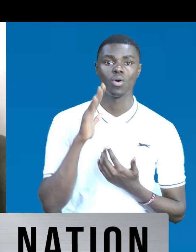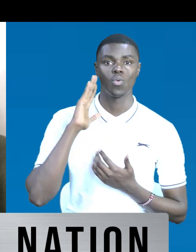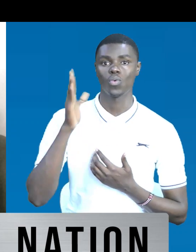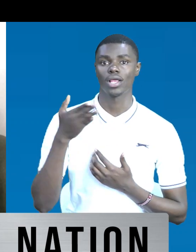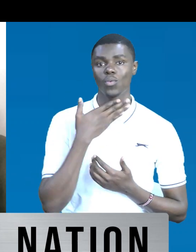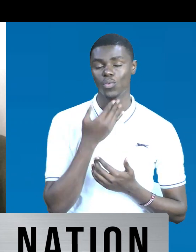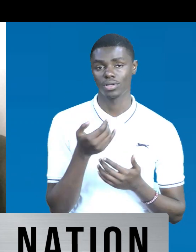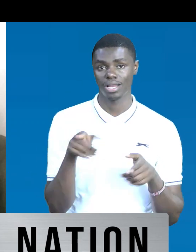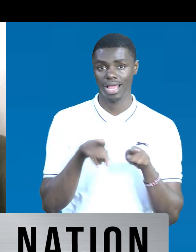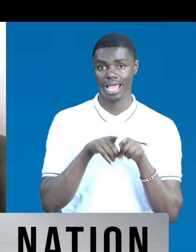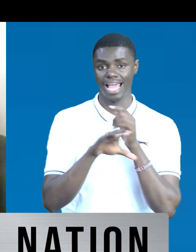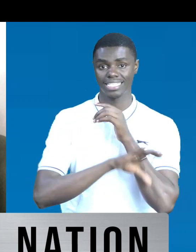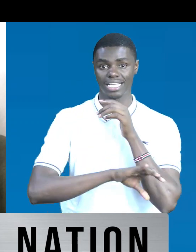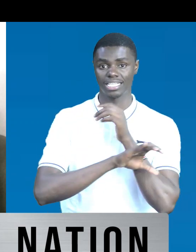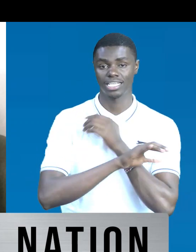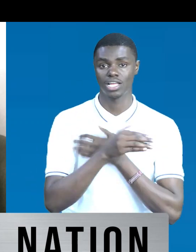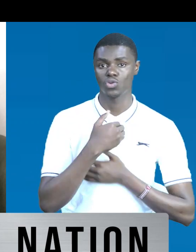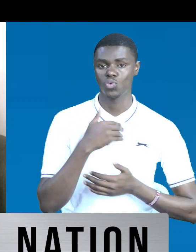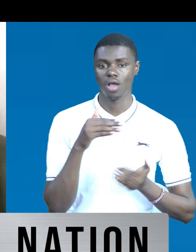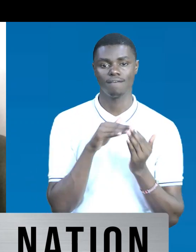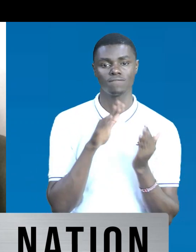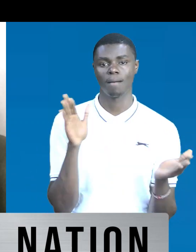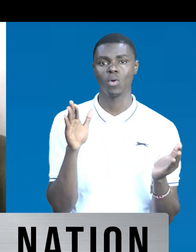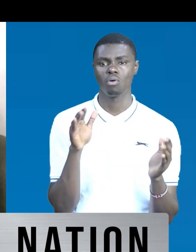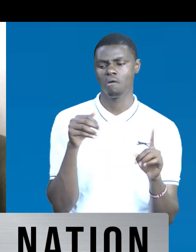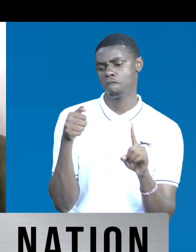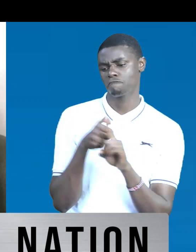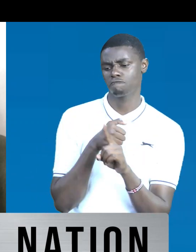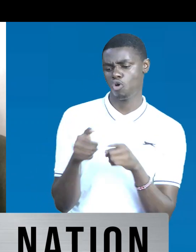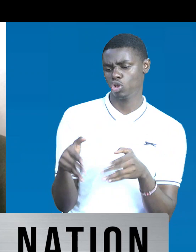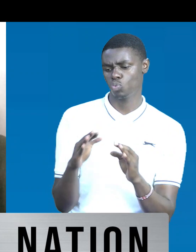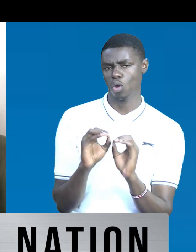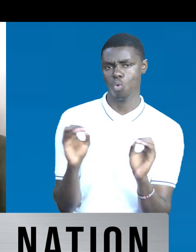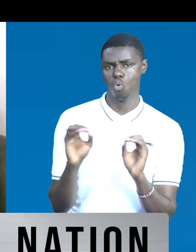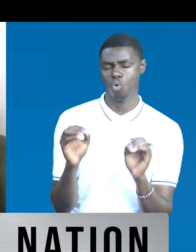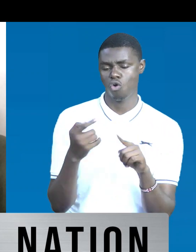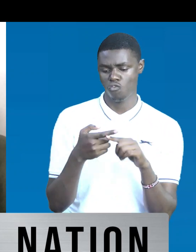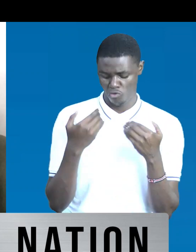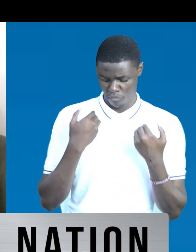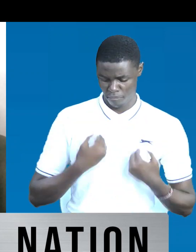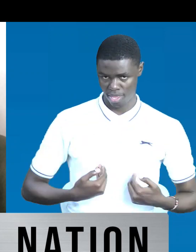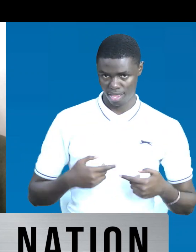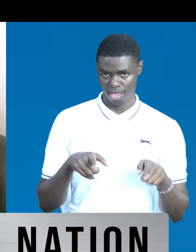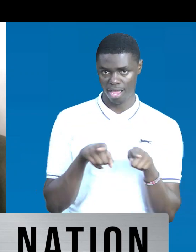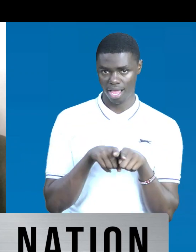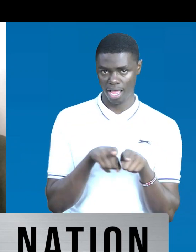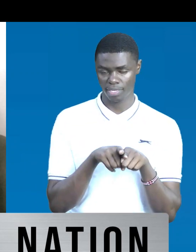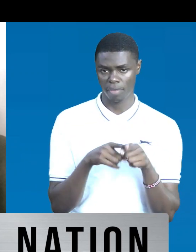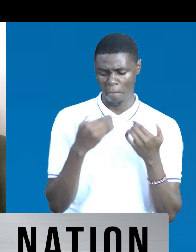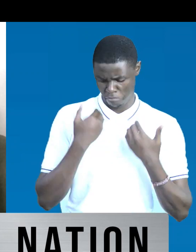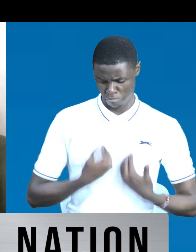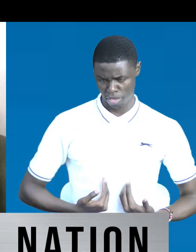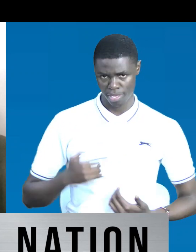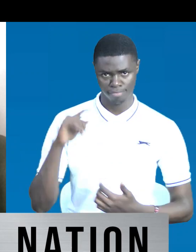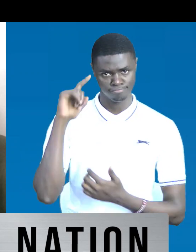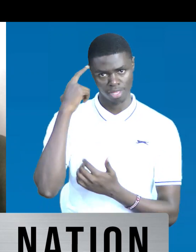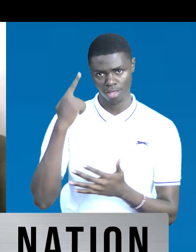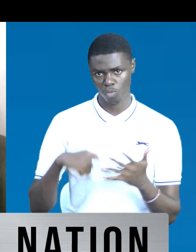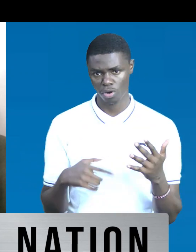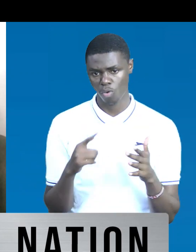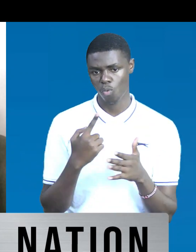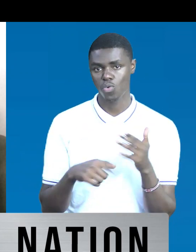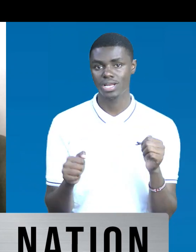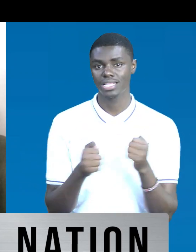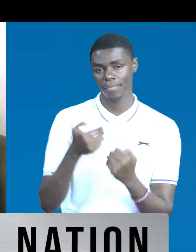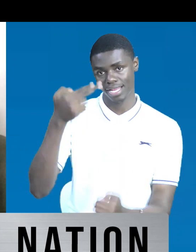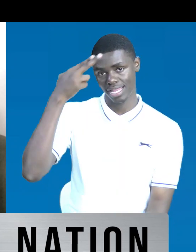as a country want to have a much more non-violent way. From me as a person, I think what is happening